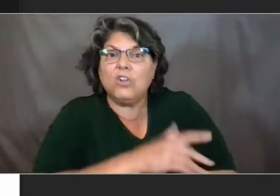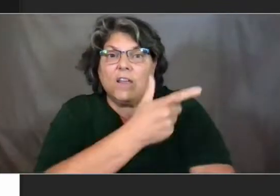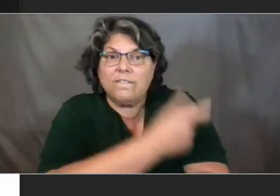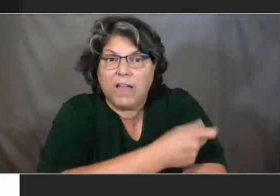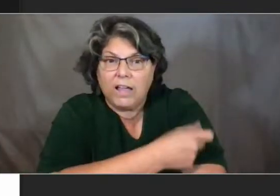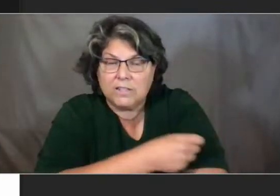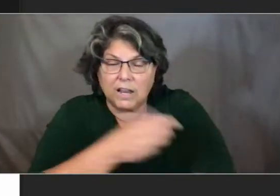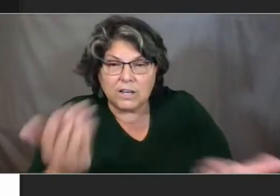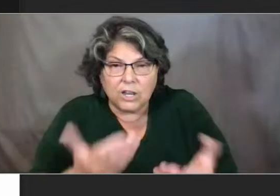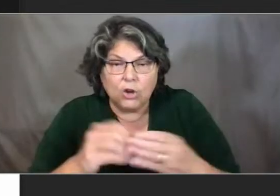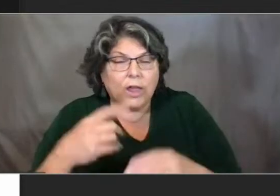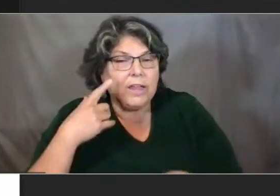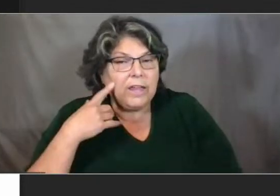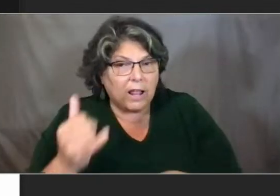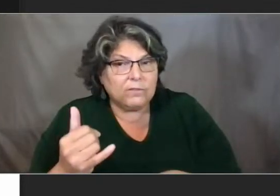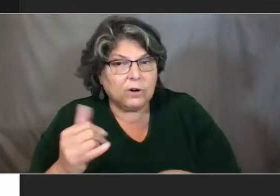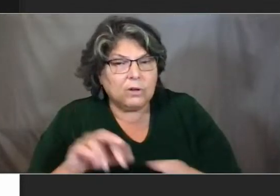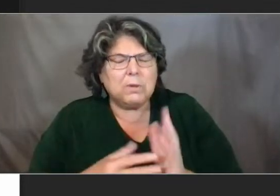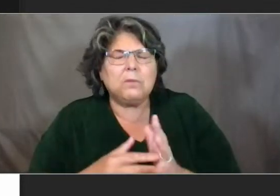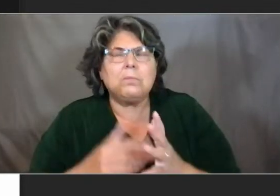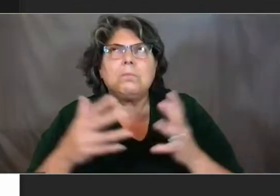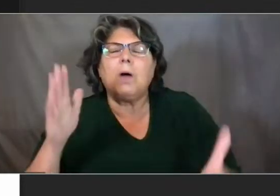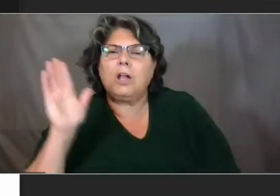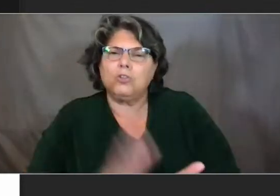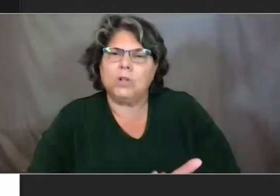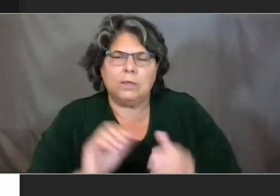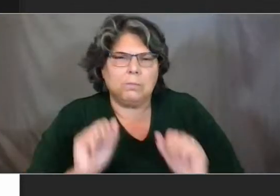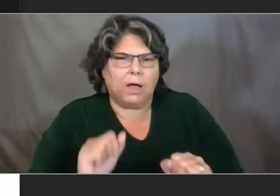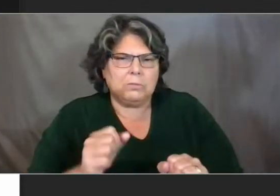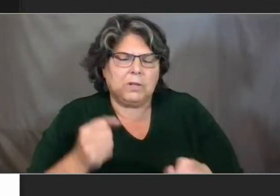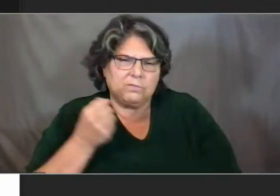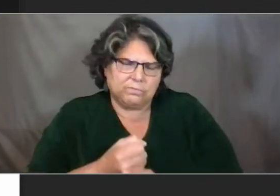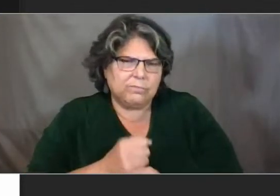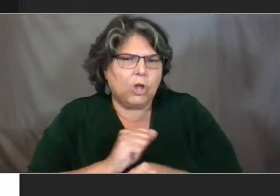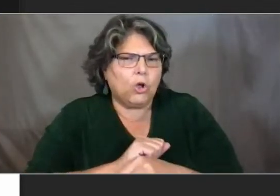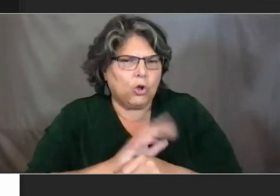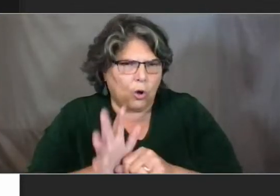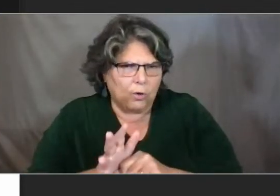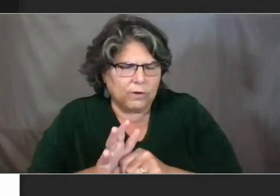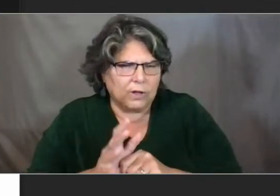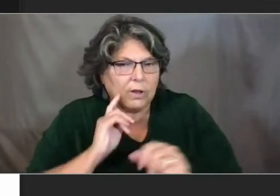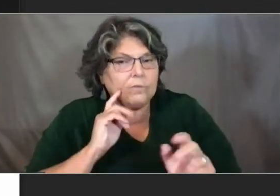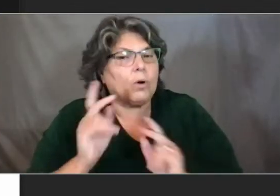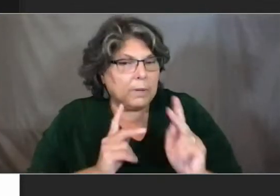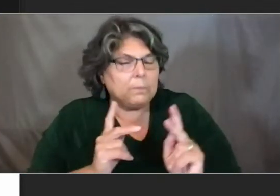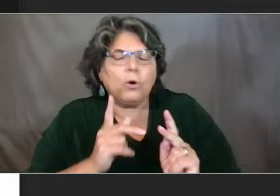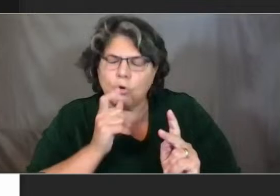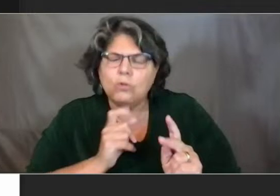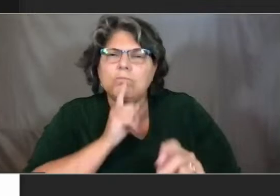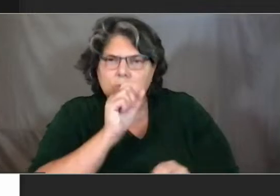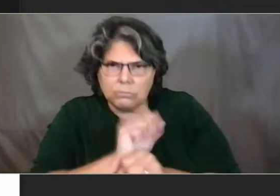you have a significantly lower risk of getting COVID. And this is just those that are getting it.